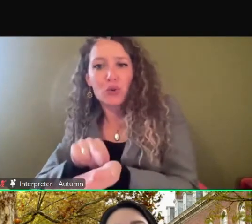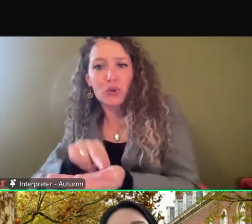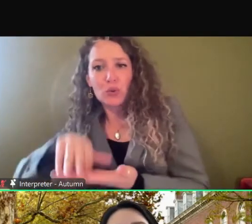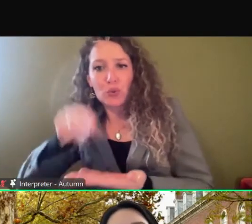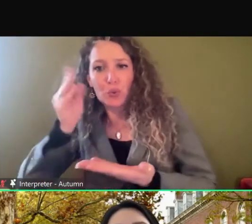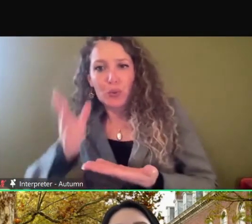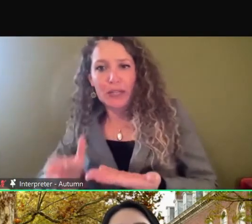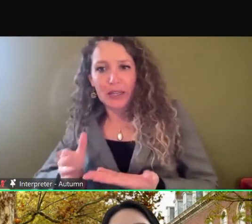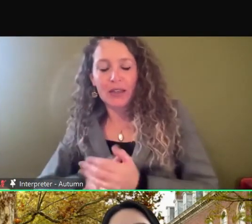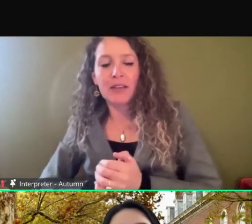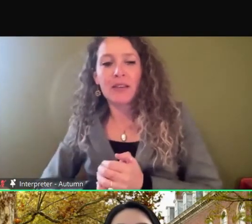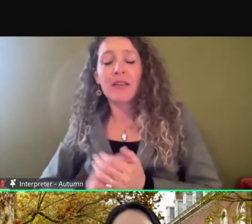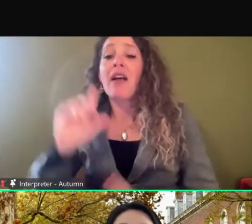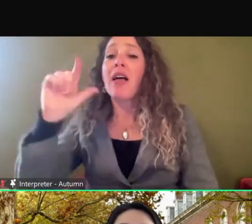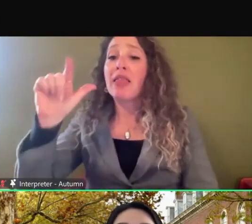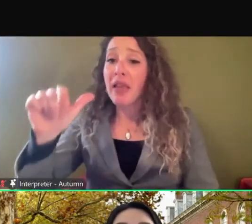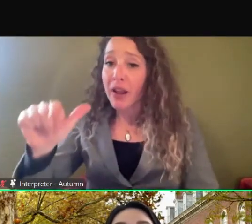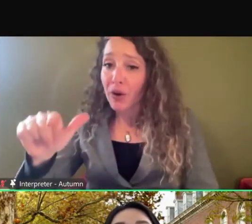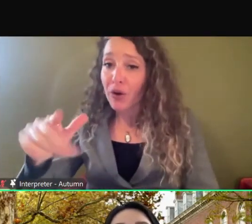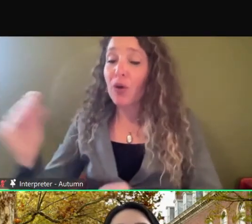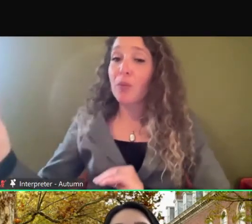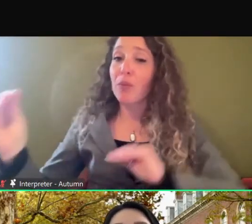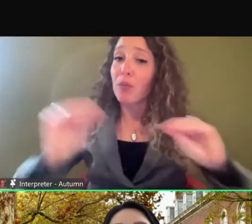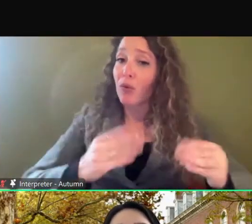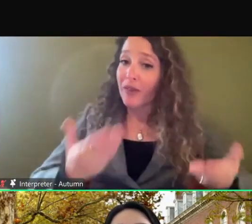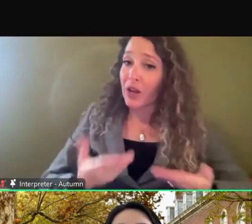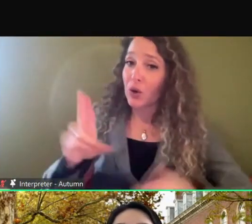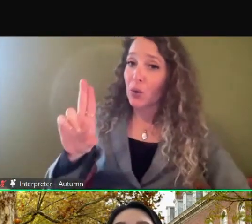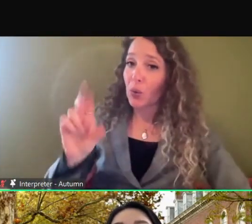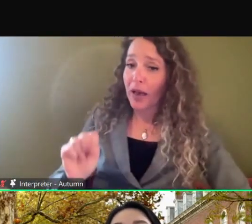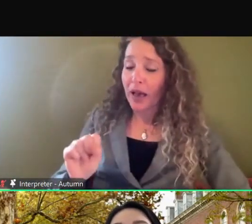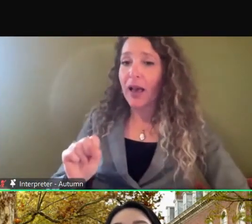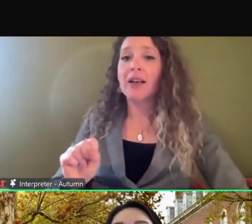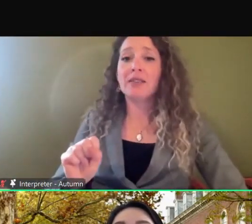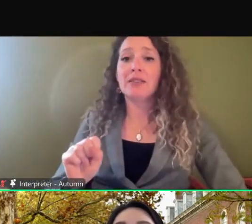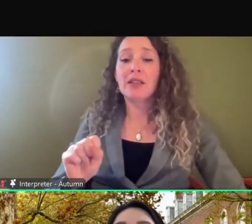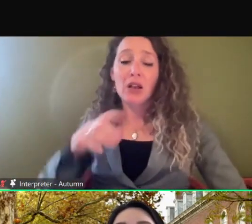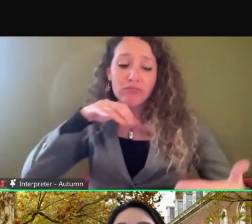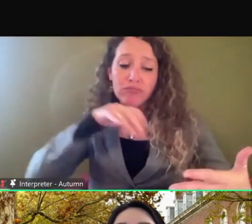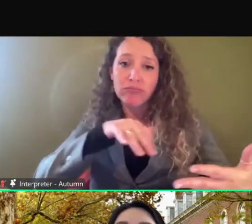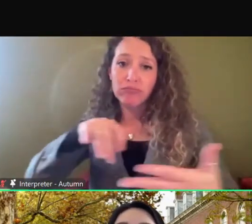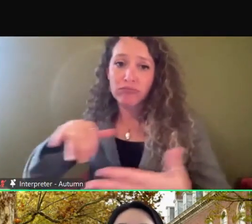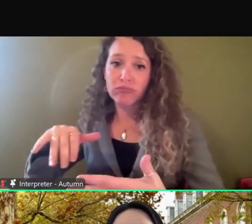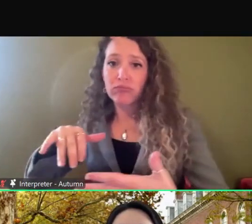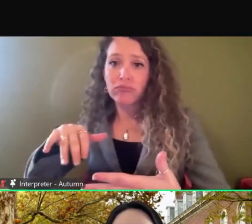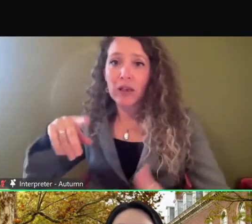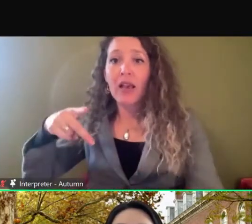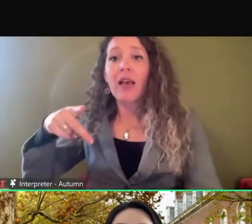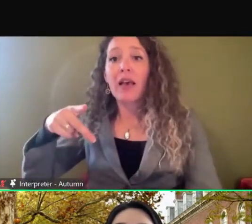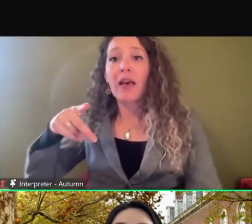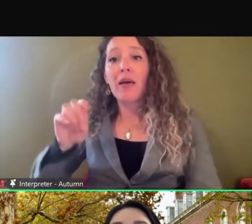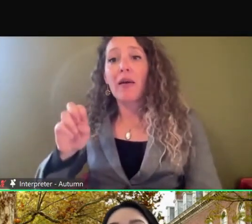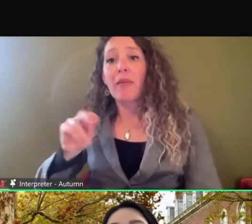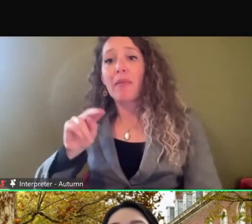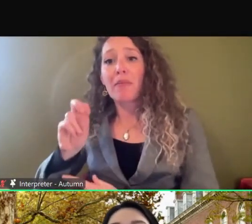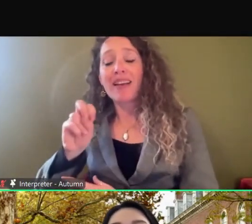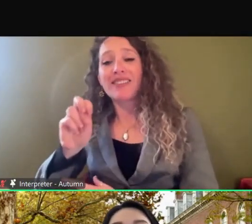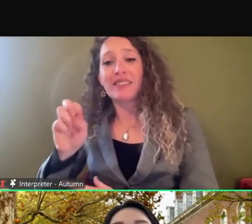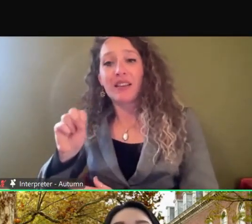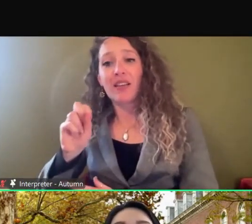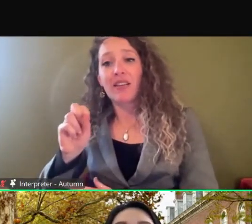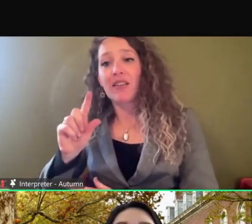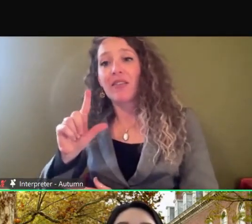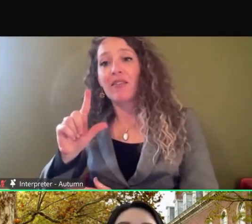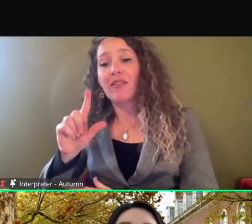I came to the United States to pursue my doctoral research at Pennsylvania State University. And during